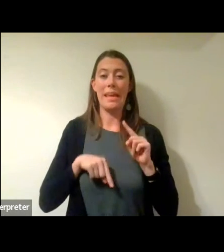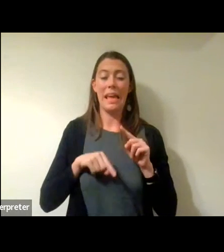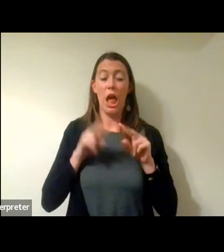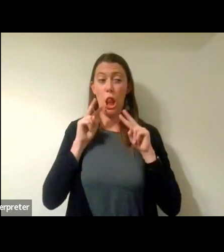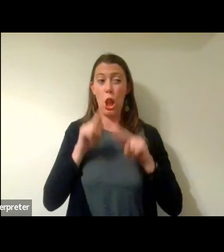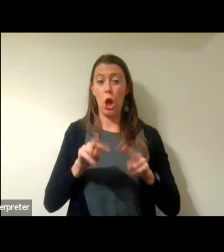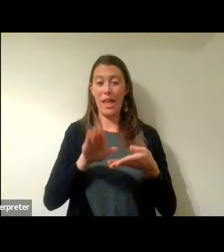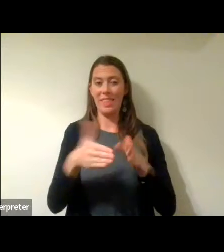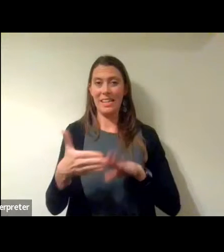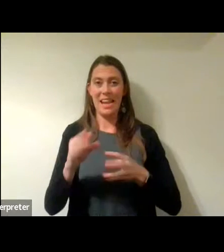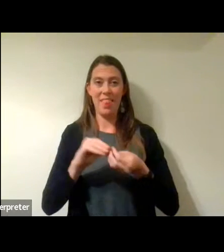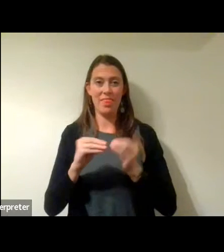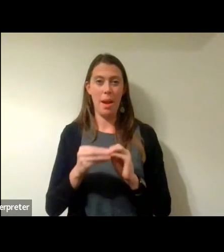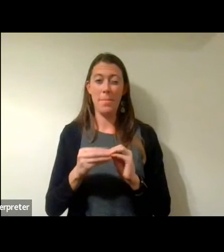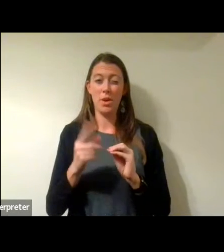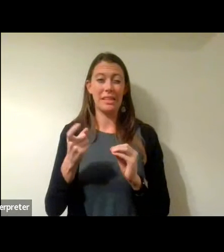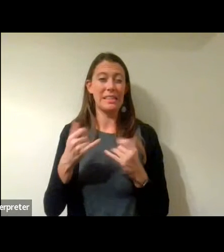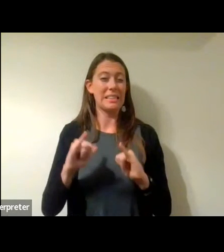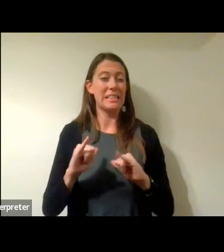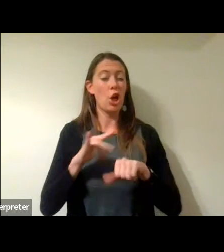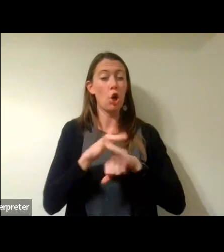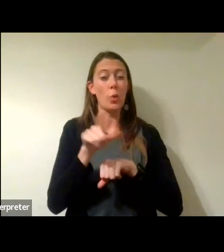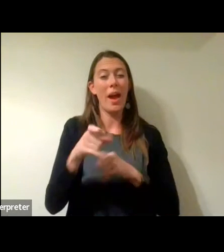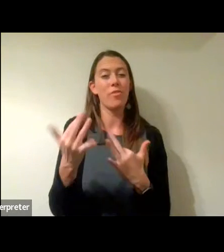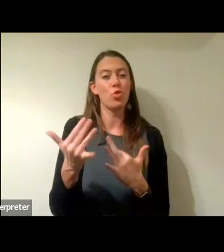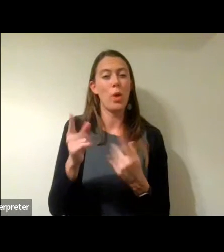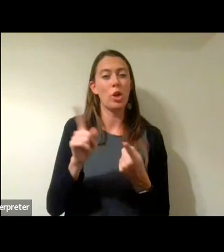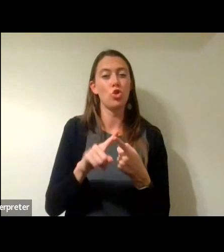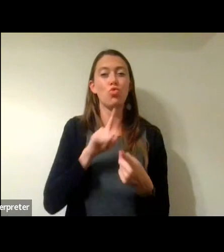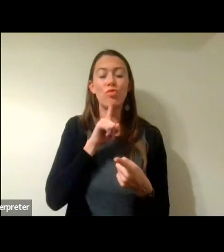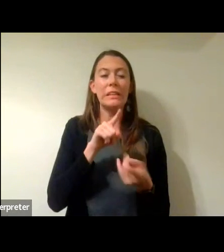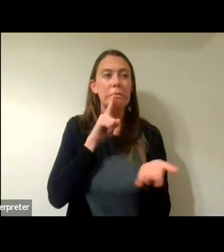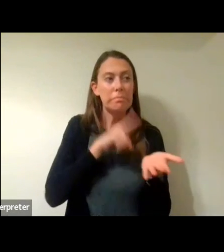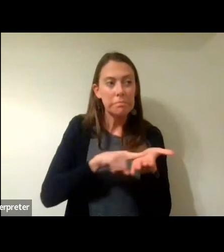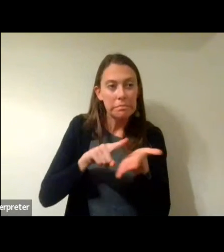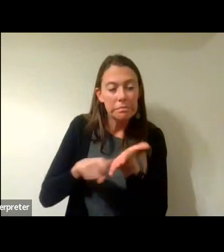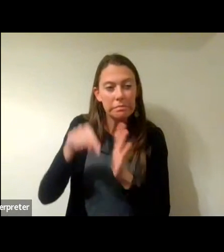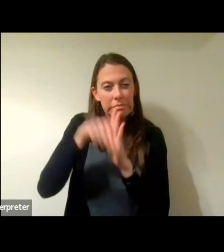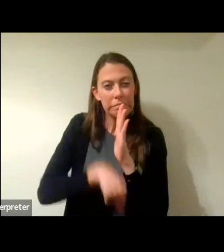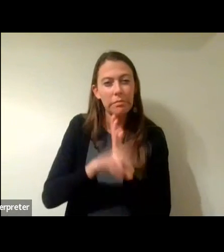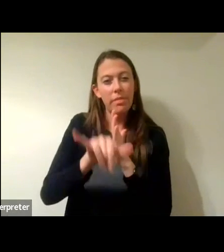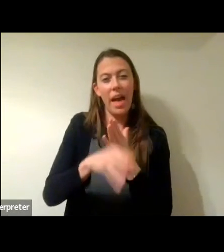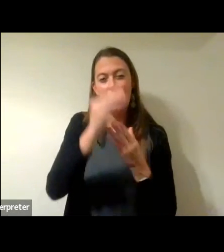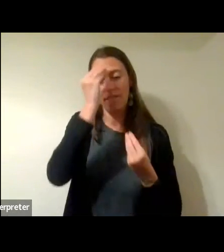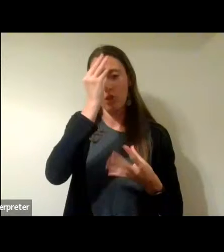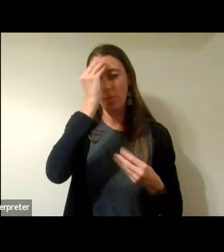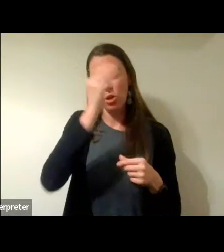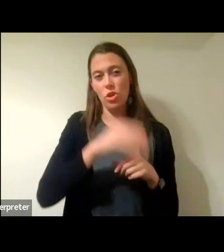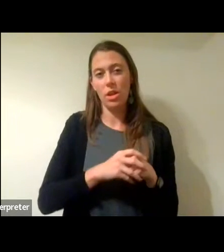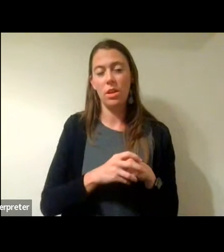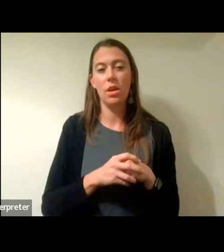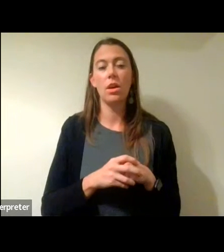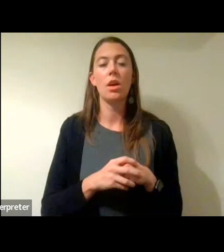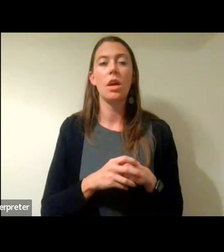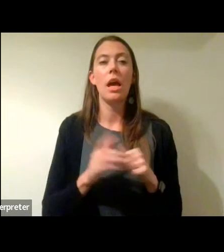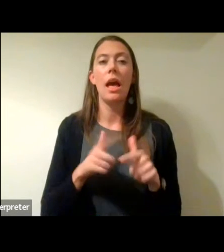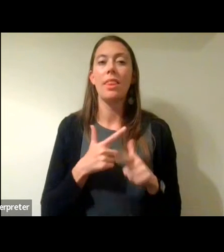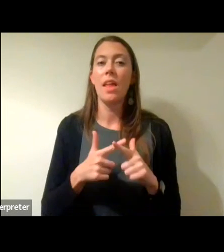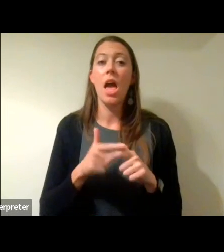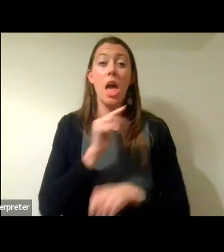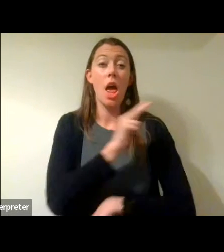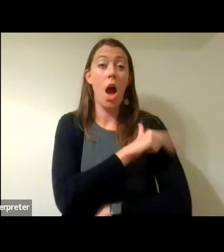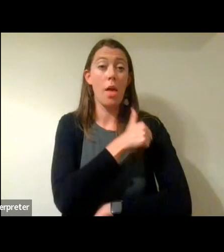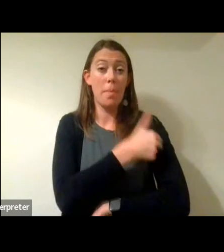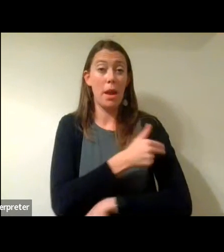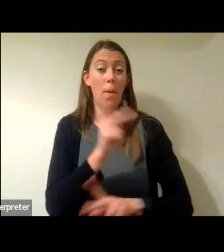and see really what the impact of this wave is to have a full understanding. And hospitalizations also, we don't have a lot of